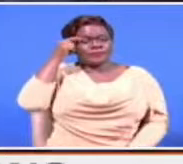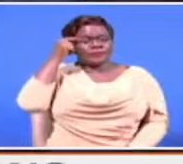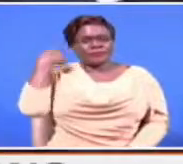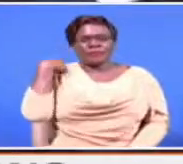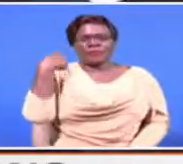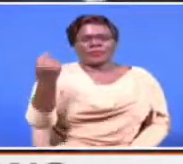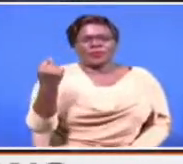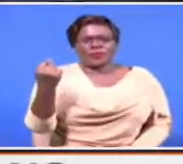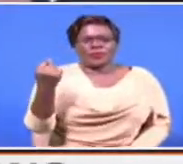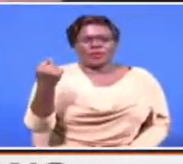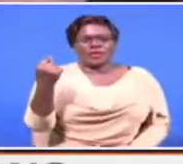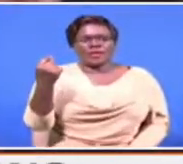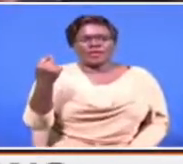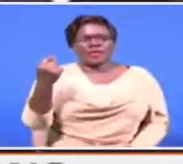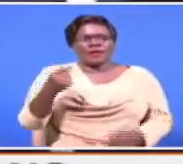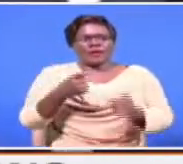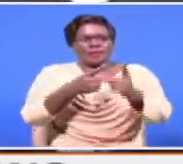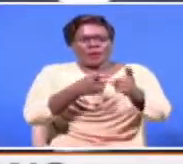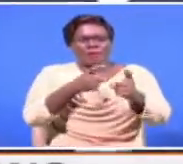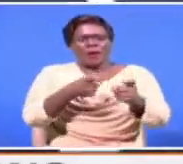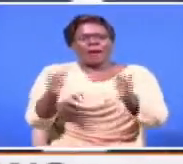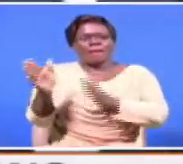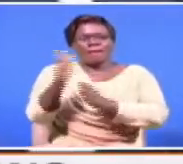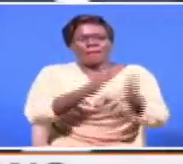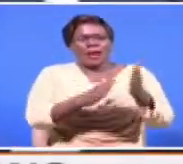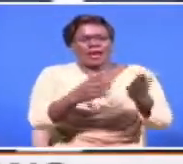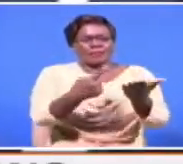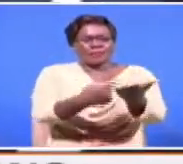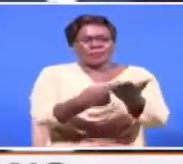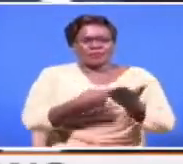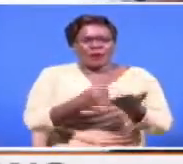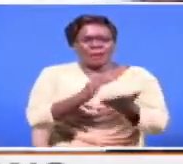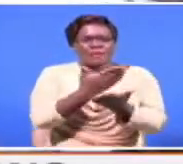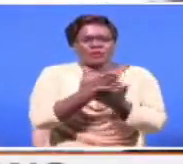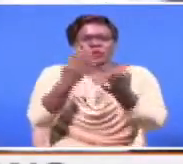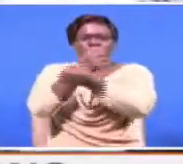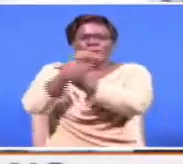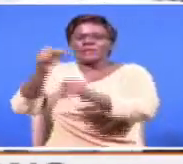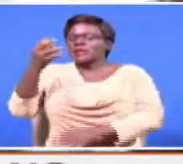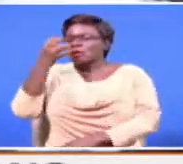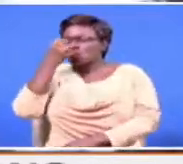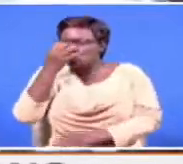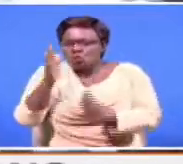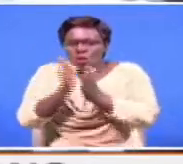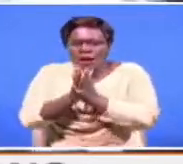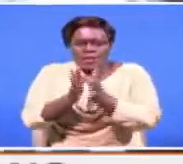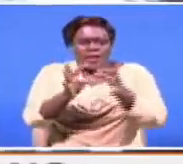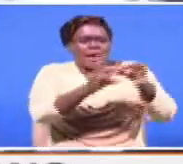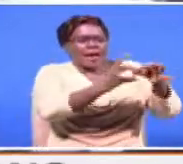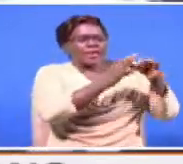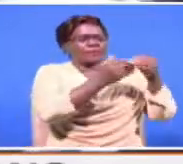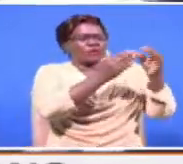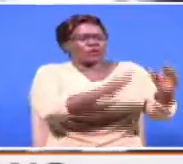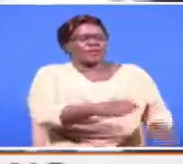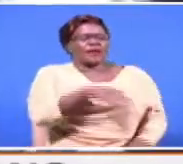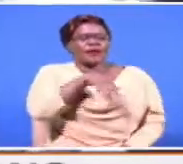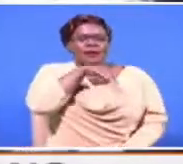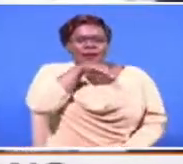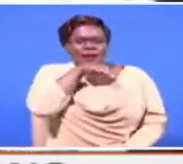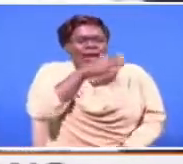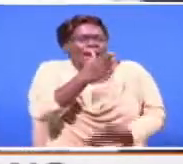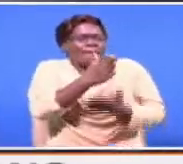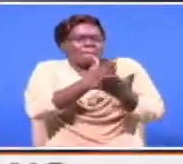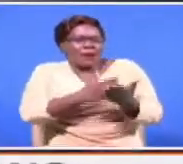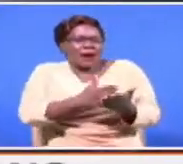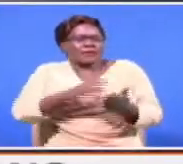recent days, talks have been rife that there were plans for a dialogue between President William Ruto and Azimio leader Raila Odinga. A section